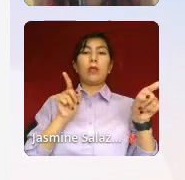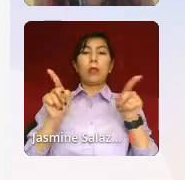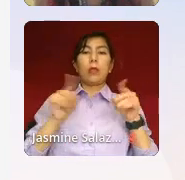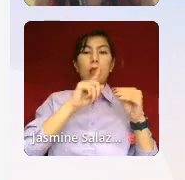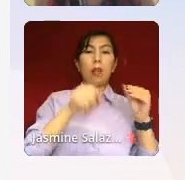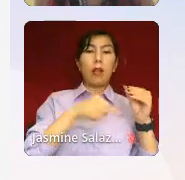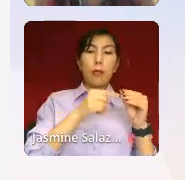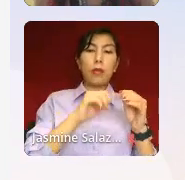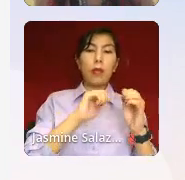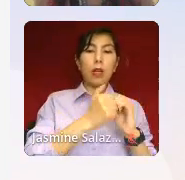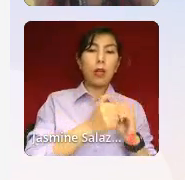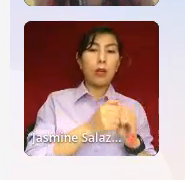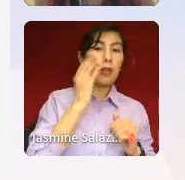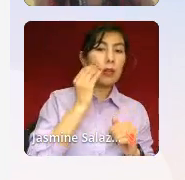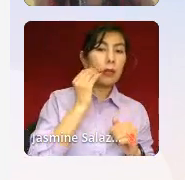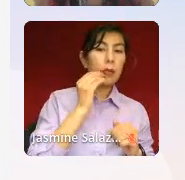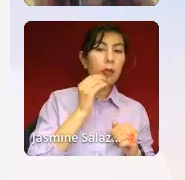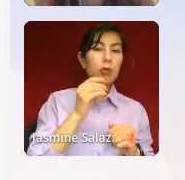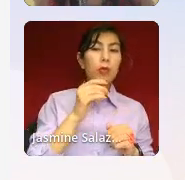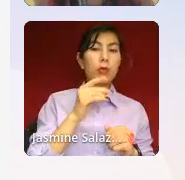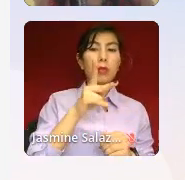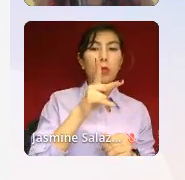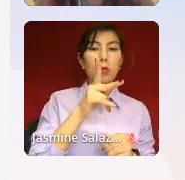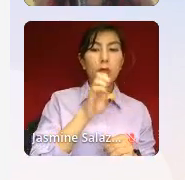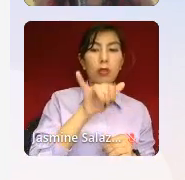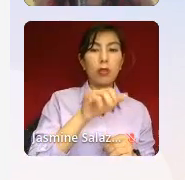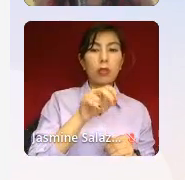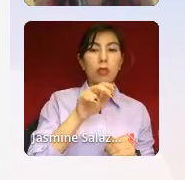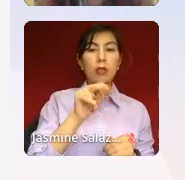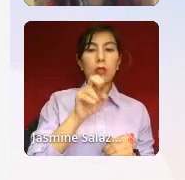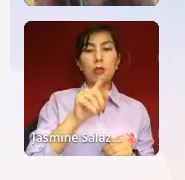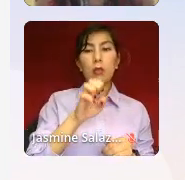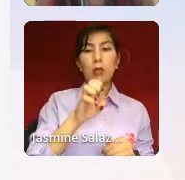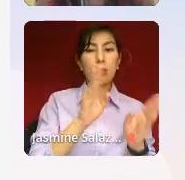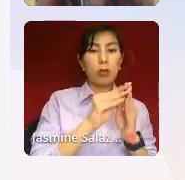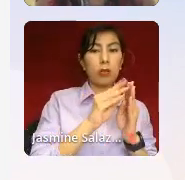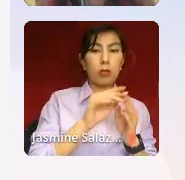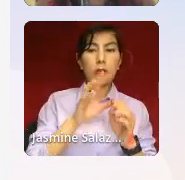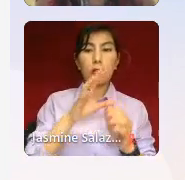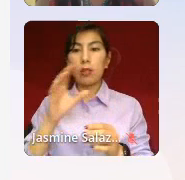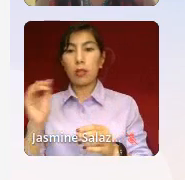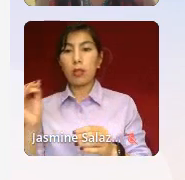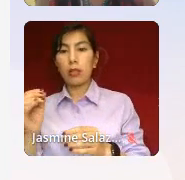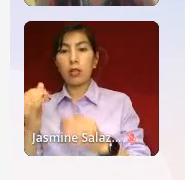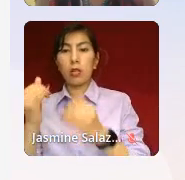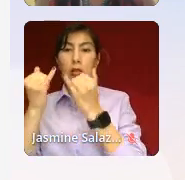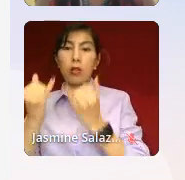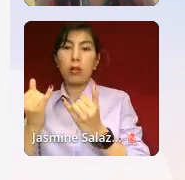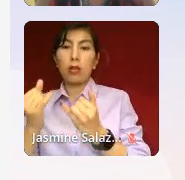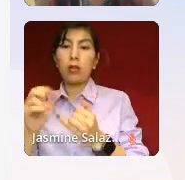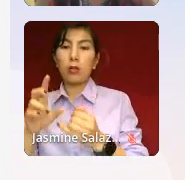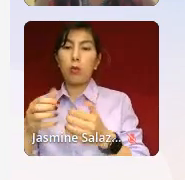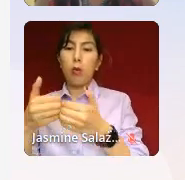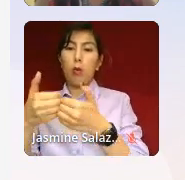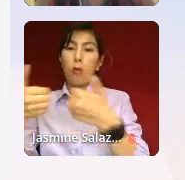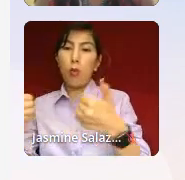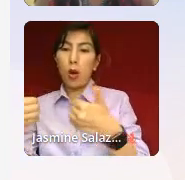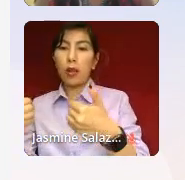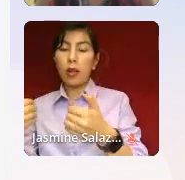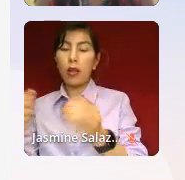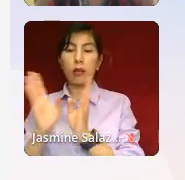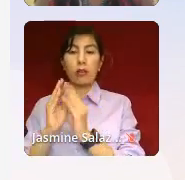how you experience keynote sessions versus how you experience concurrent or breakout sessions.